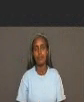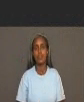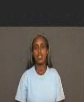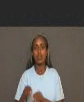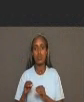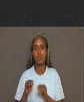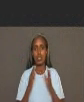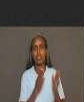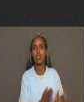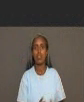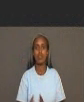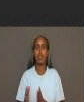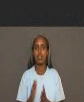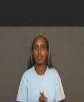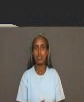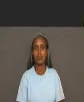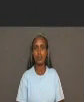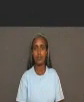Students, let's get ready.